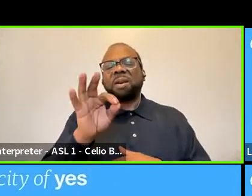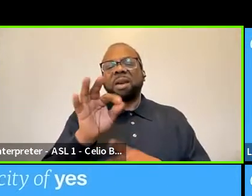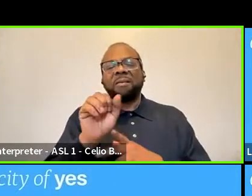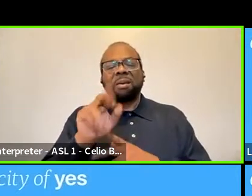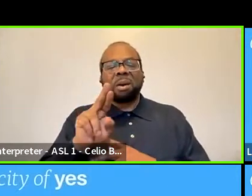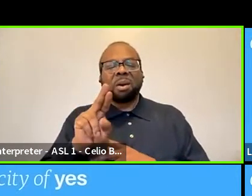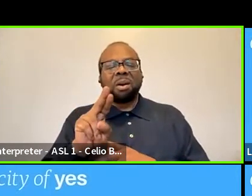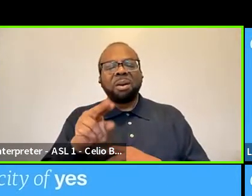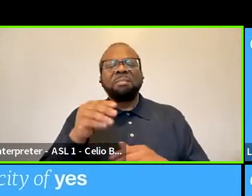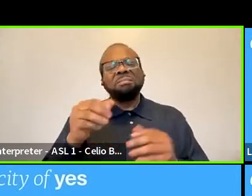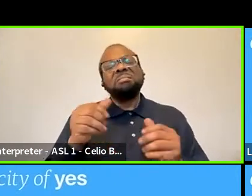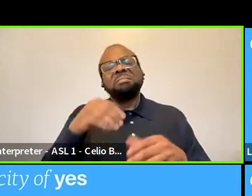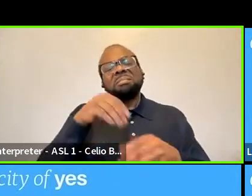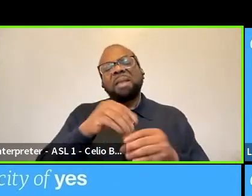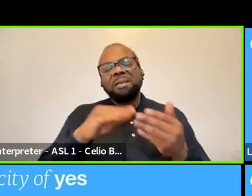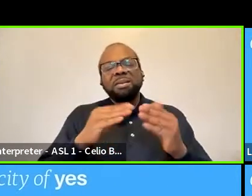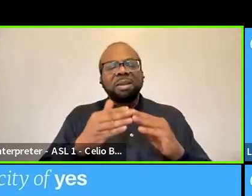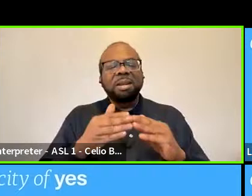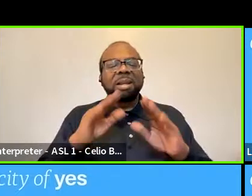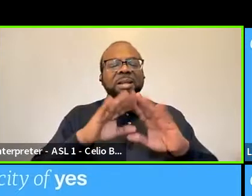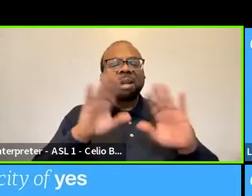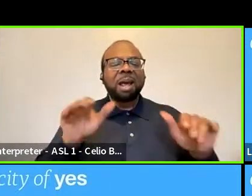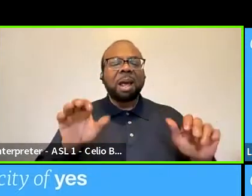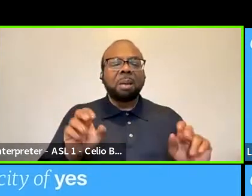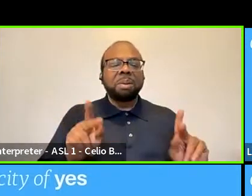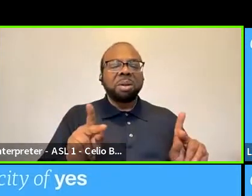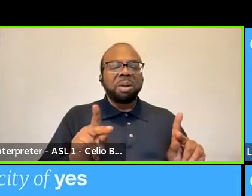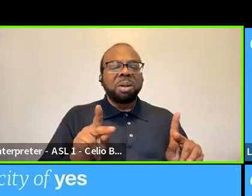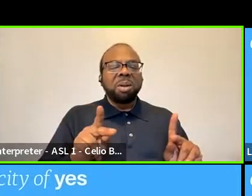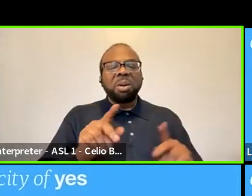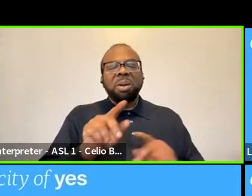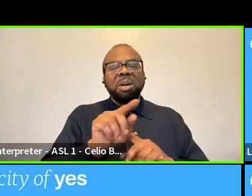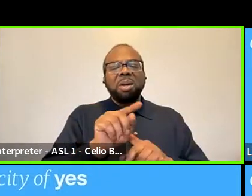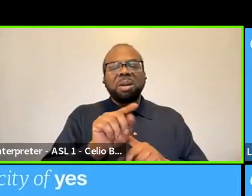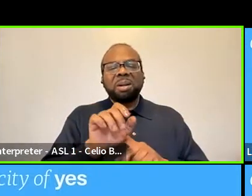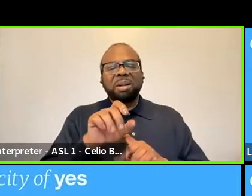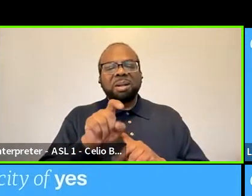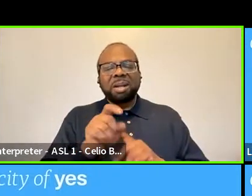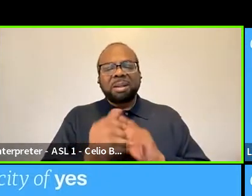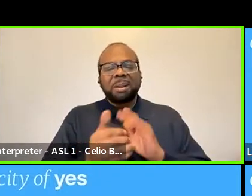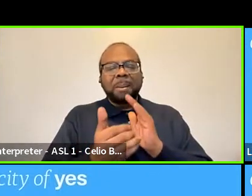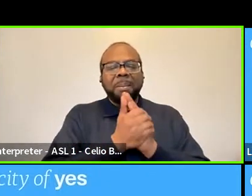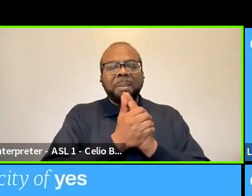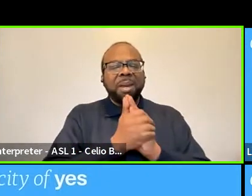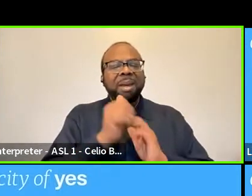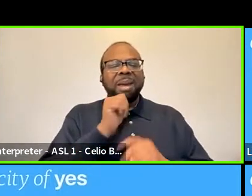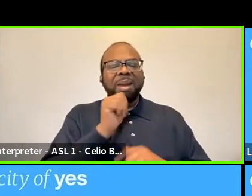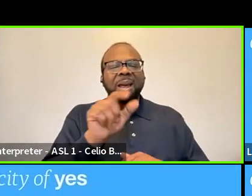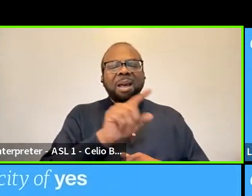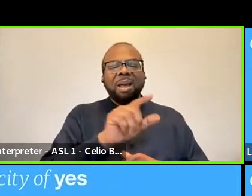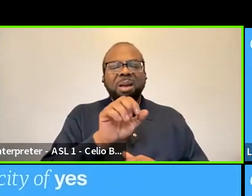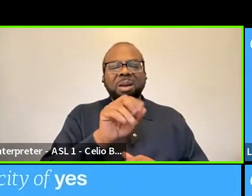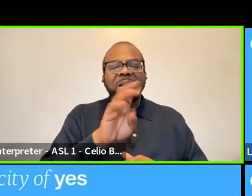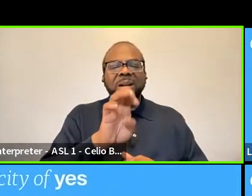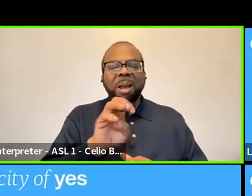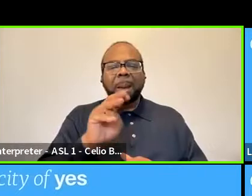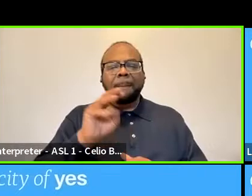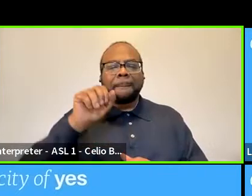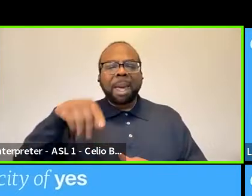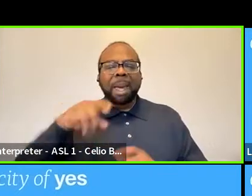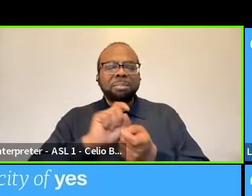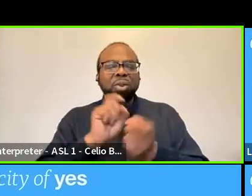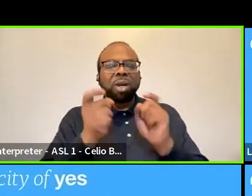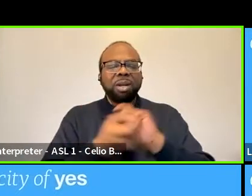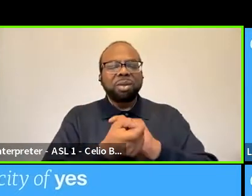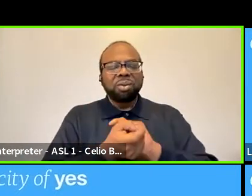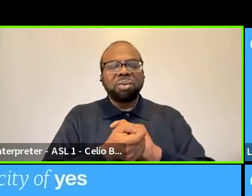housing opportunity, text amendments, it's just a text amendment, it's not a zoning map change. If and